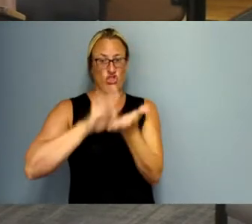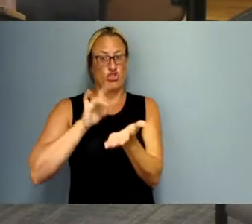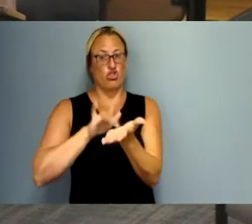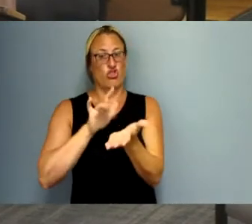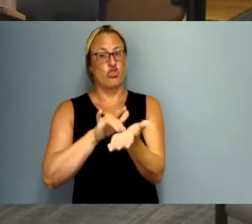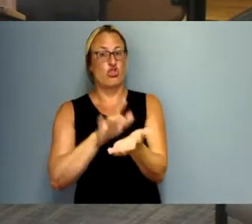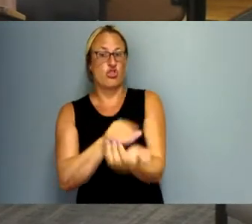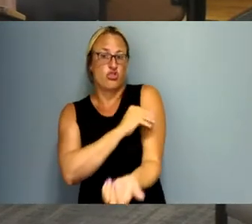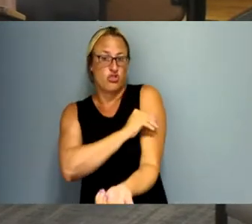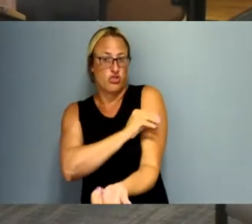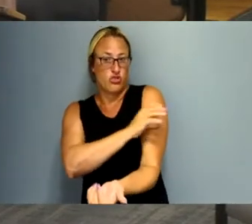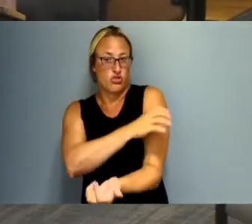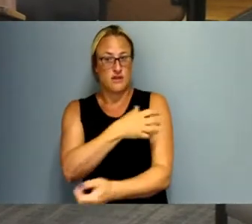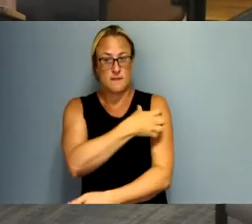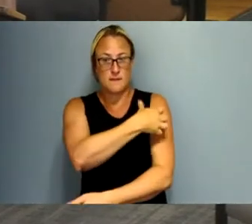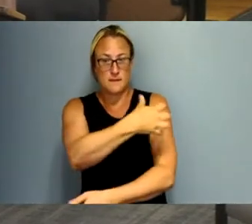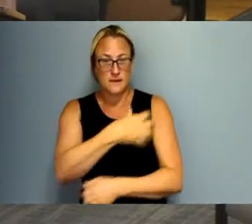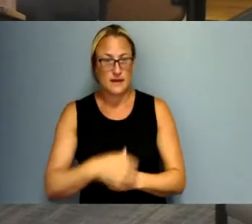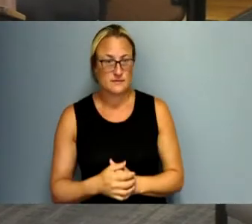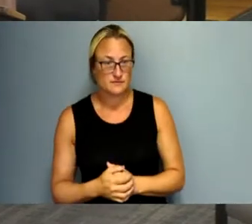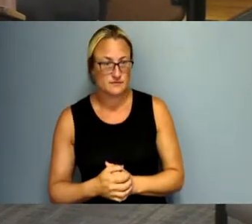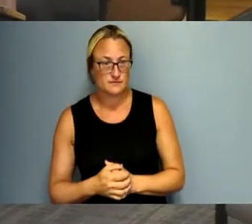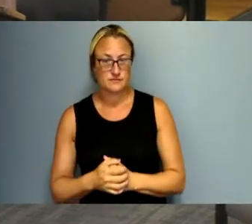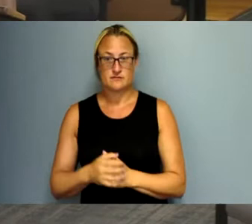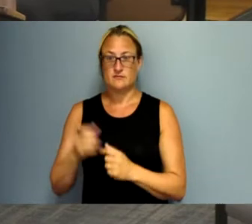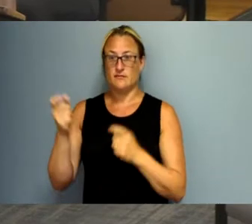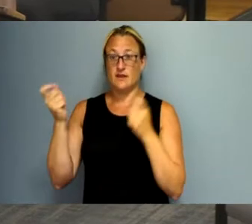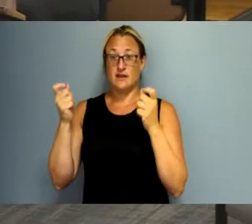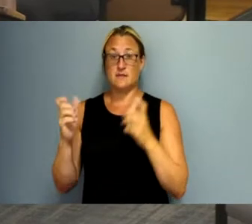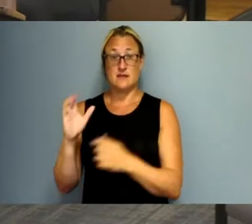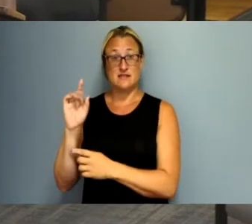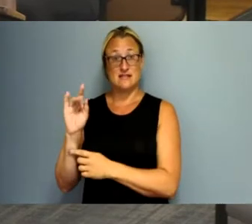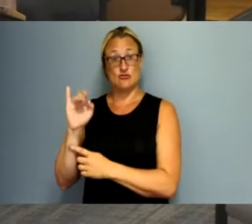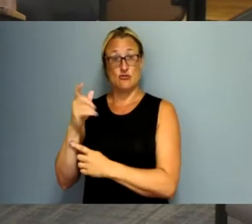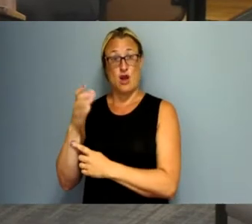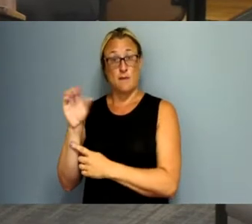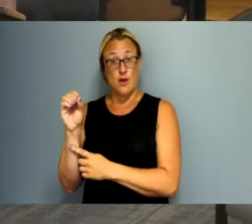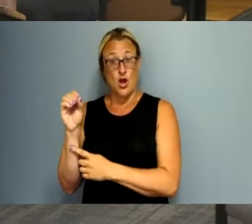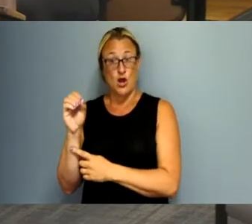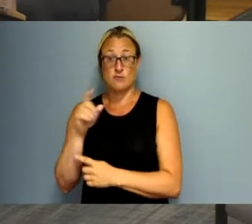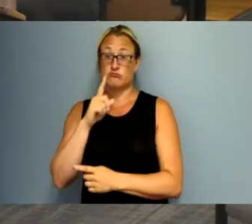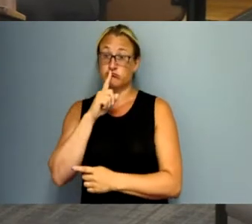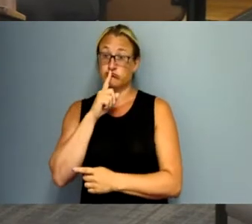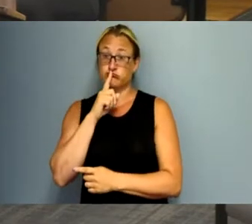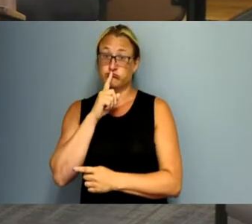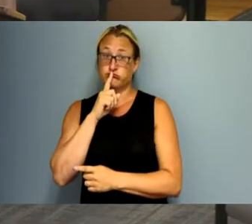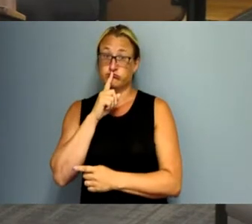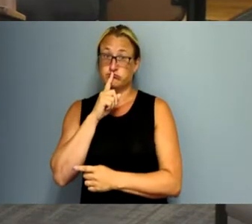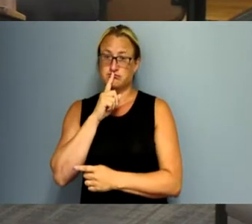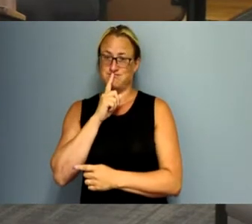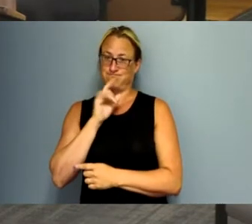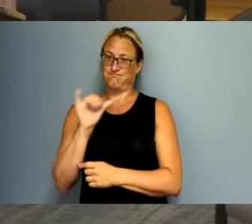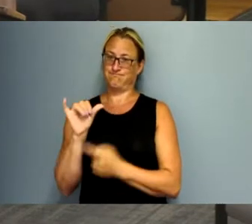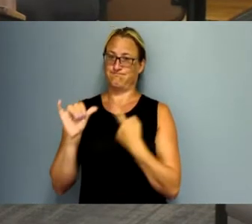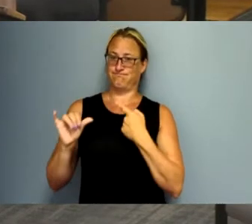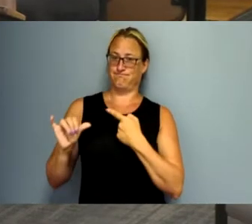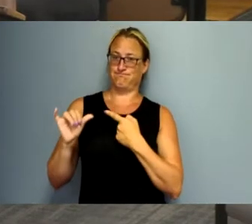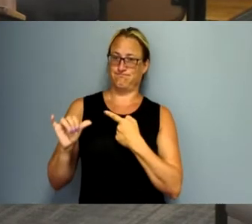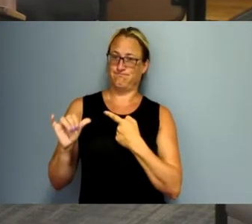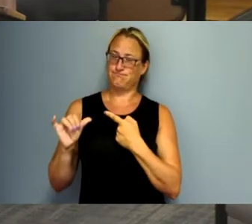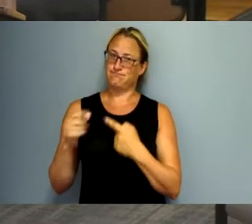Commissioner DiGirolamo, you say nothing. Your silence speaks volumes about your role in